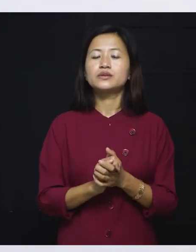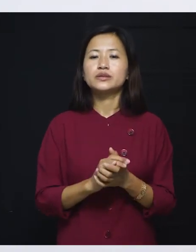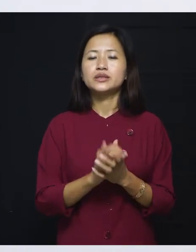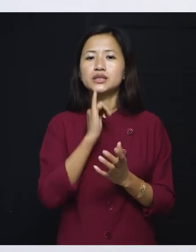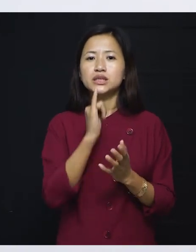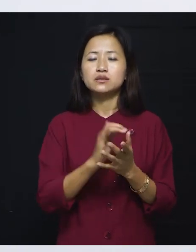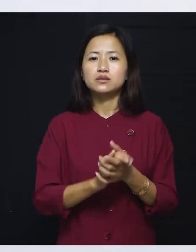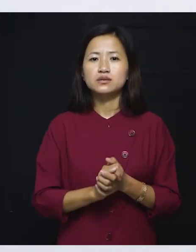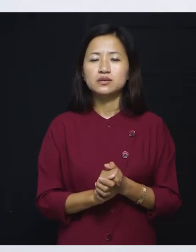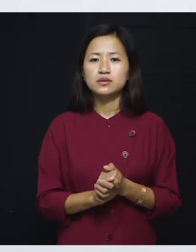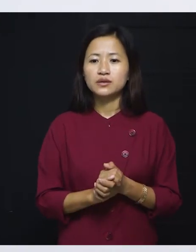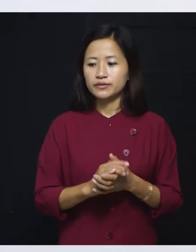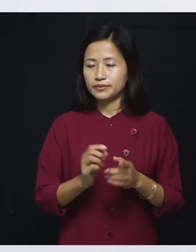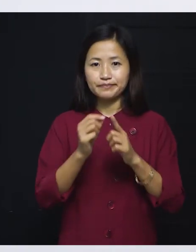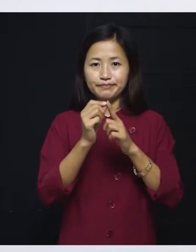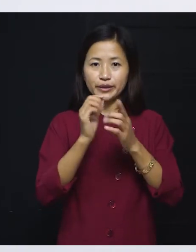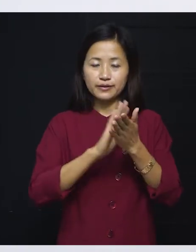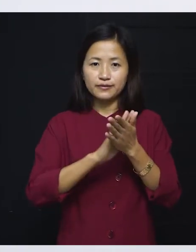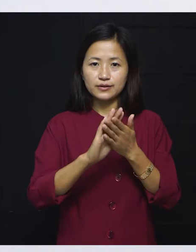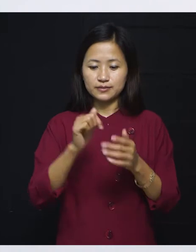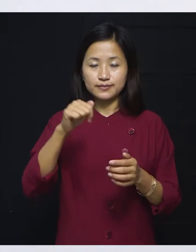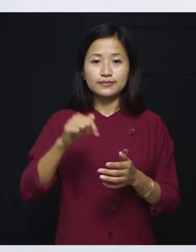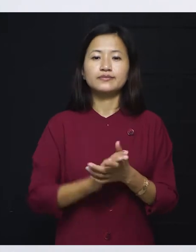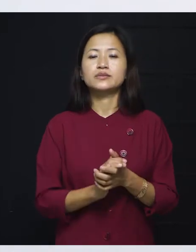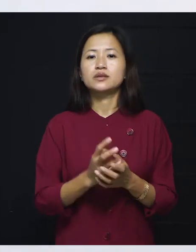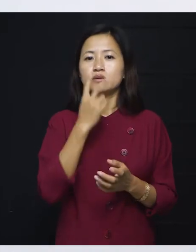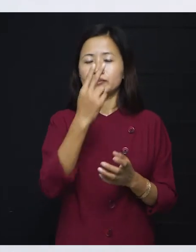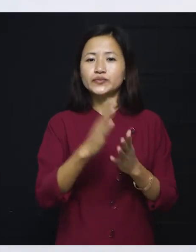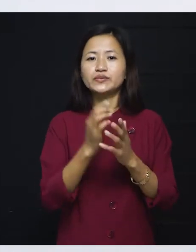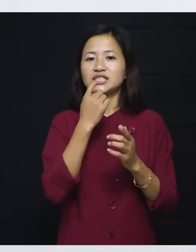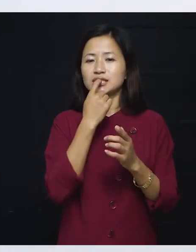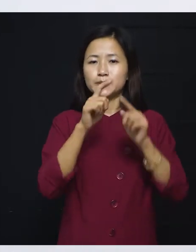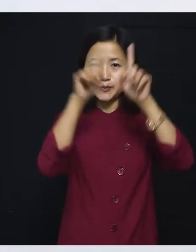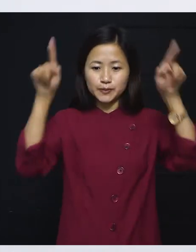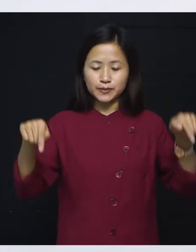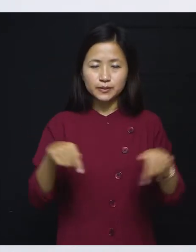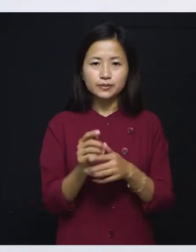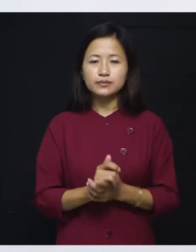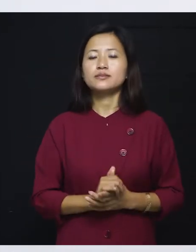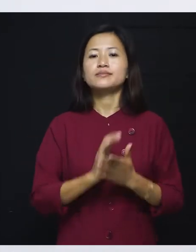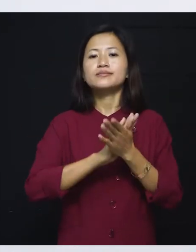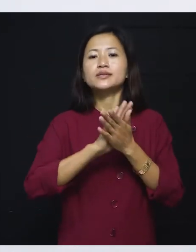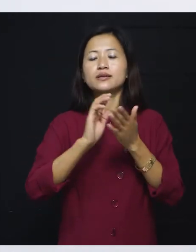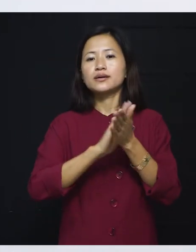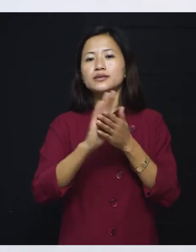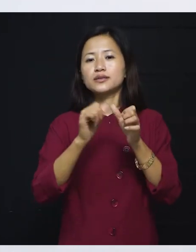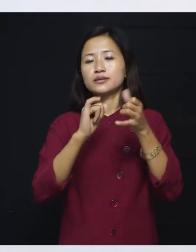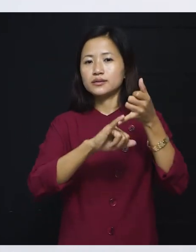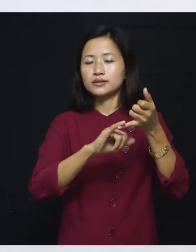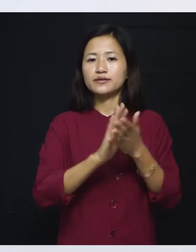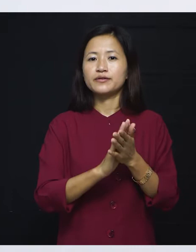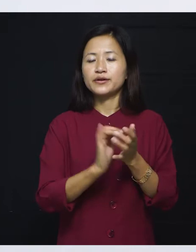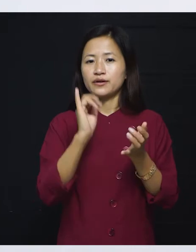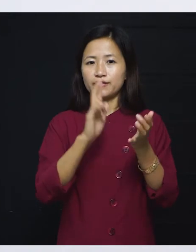is the phrase here. I want you to know which is the subject, has is the finite verb, okay? That